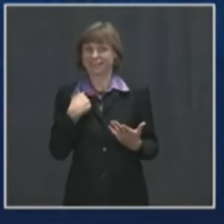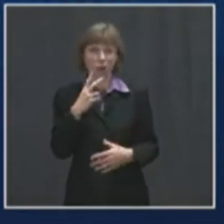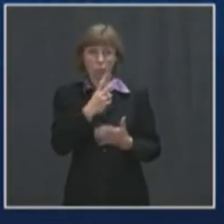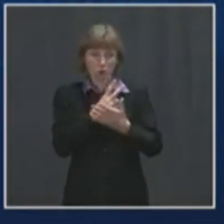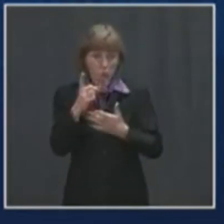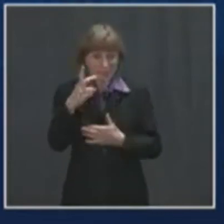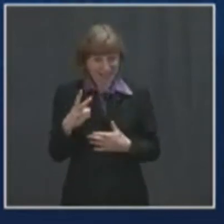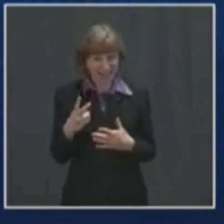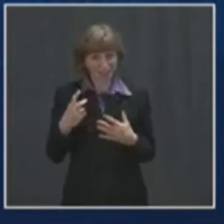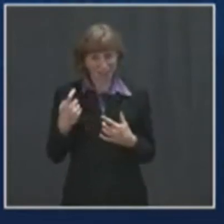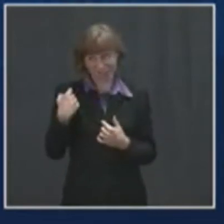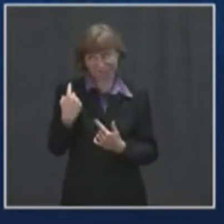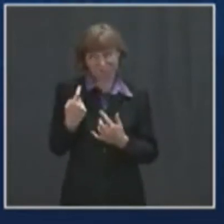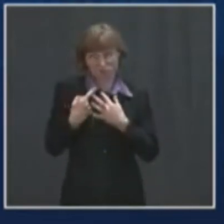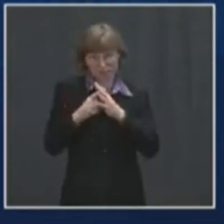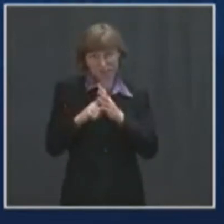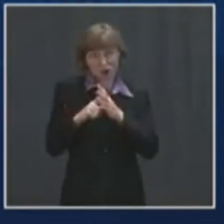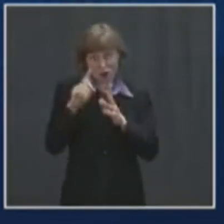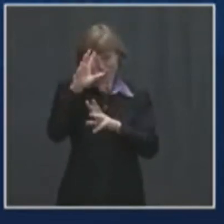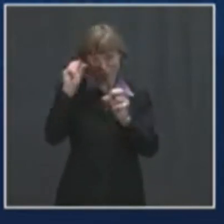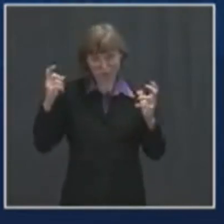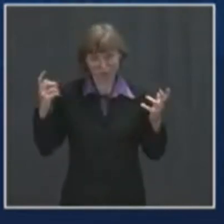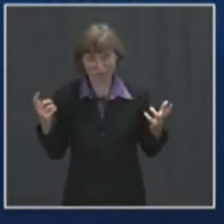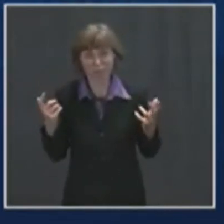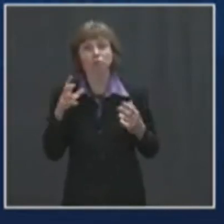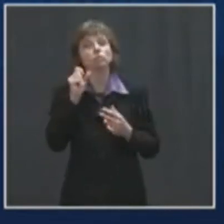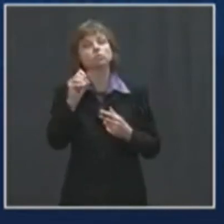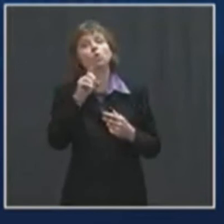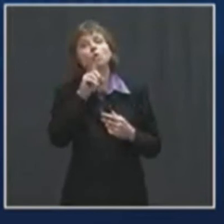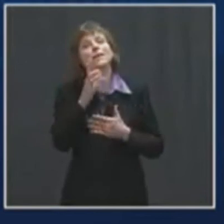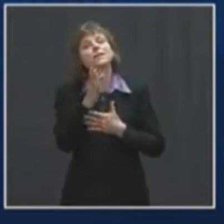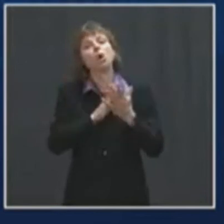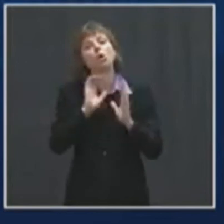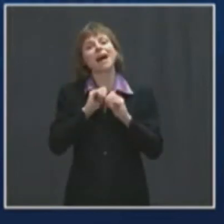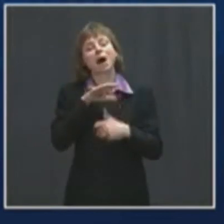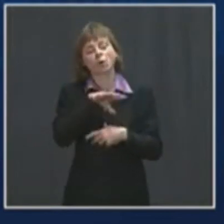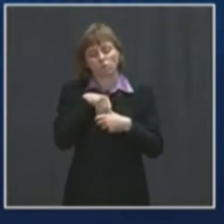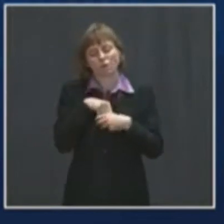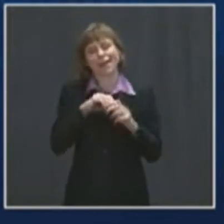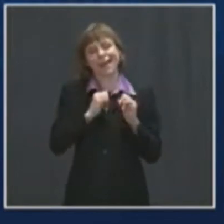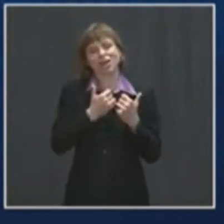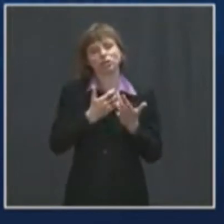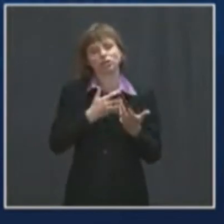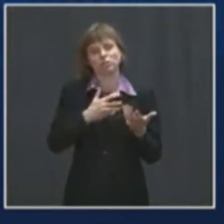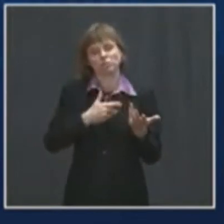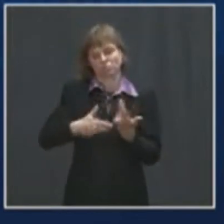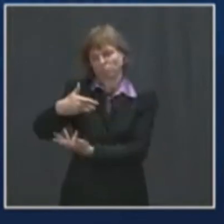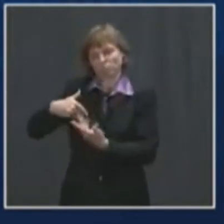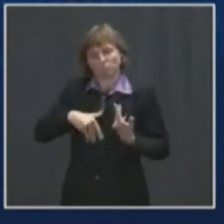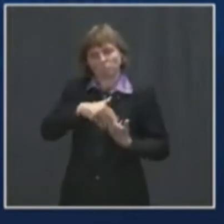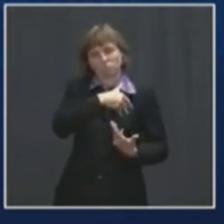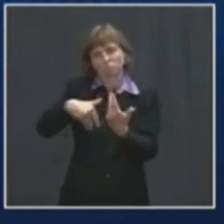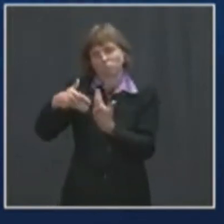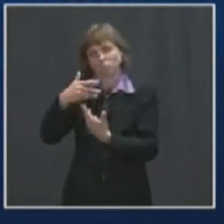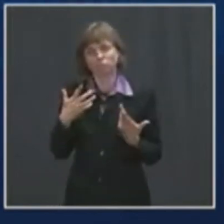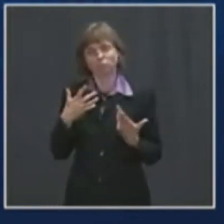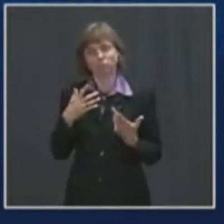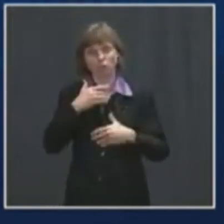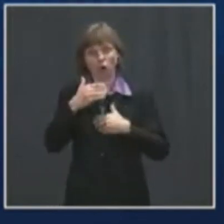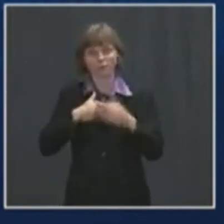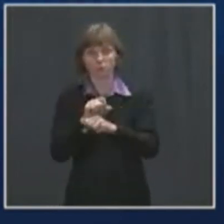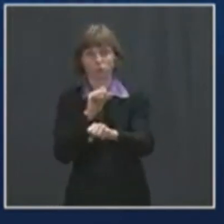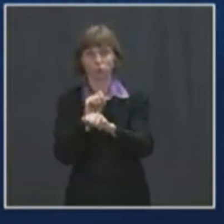the administration. So this is part of how the interagency process should work, where senior members of the national security team are meeting